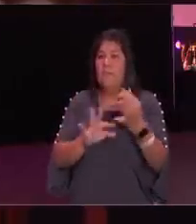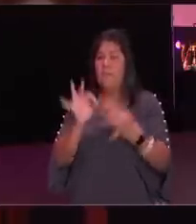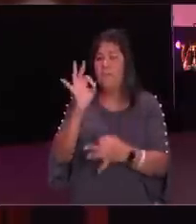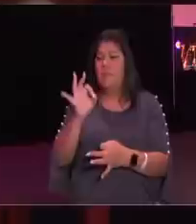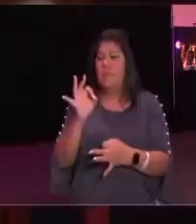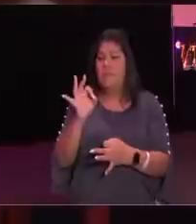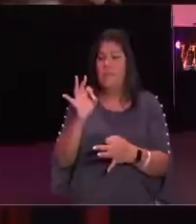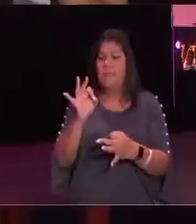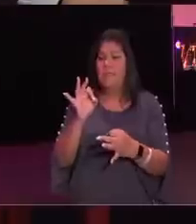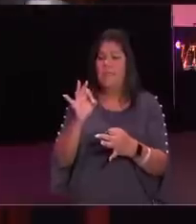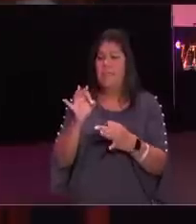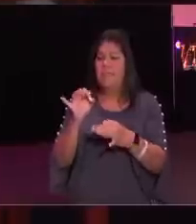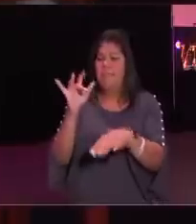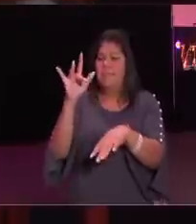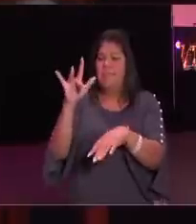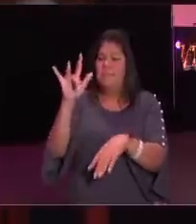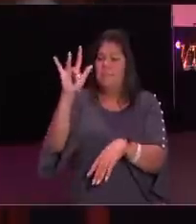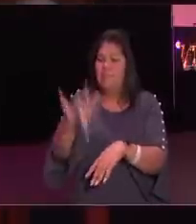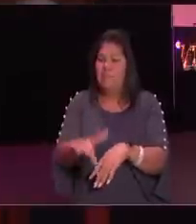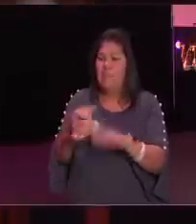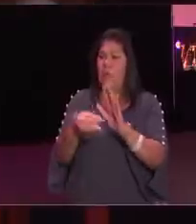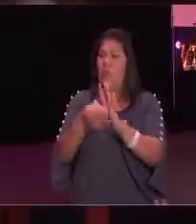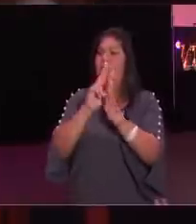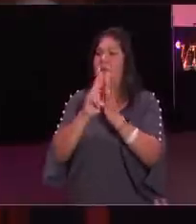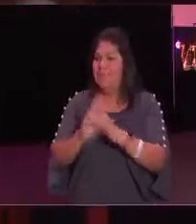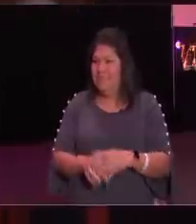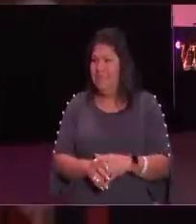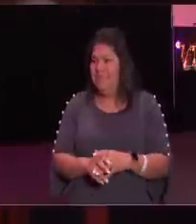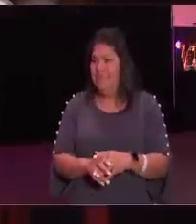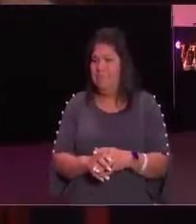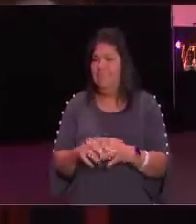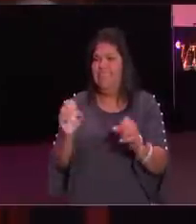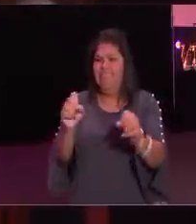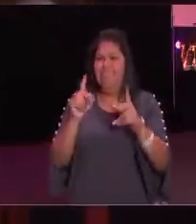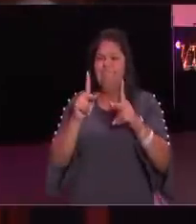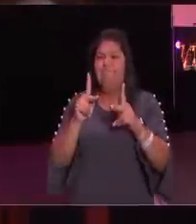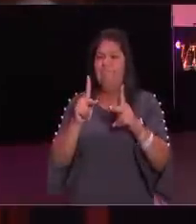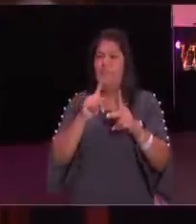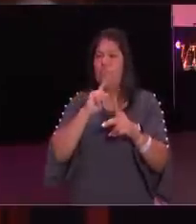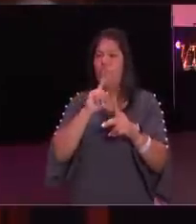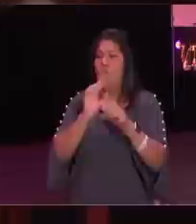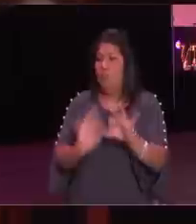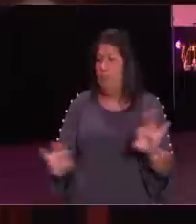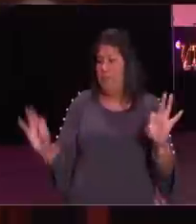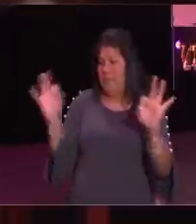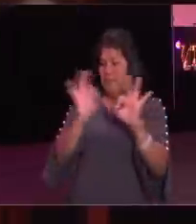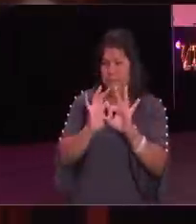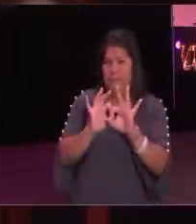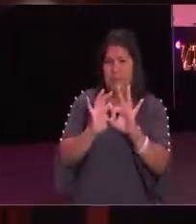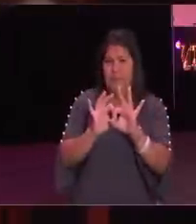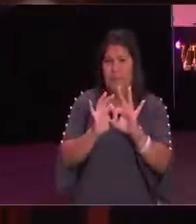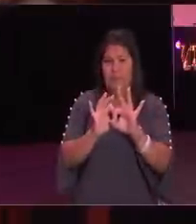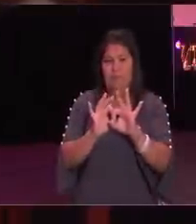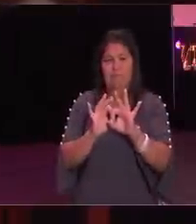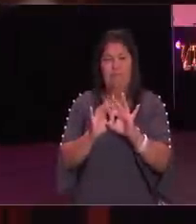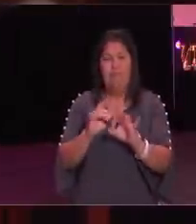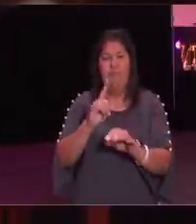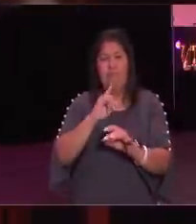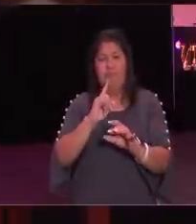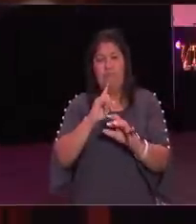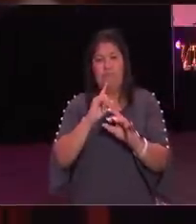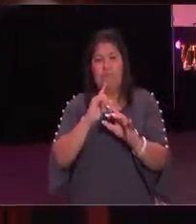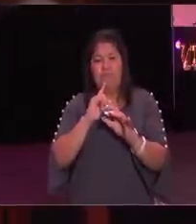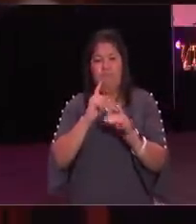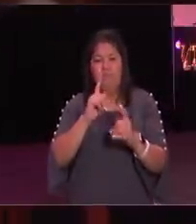Ghost to hit the reset button and get us back to what really matters, to what is